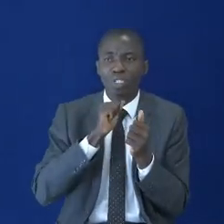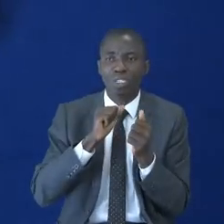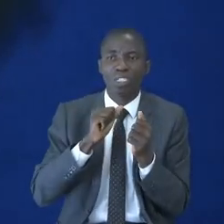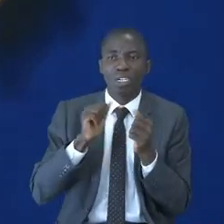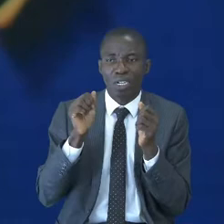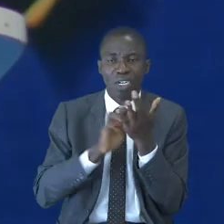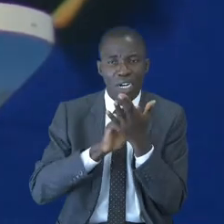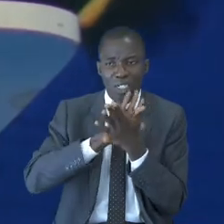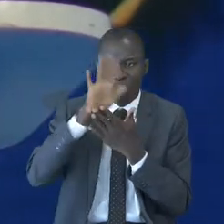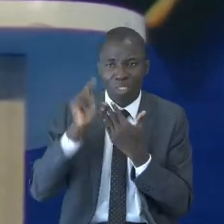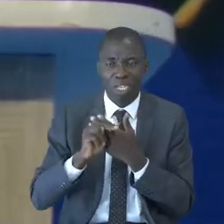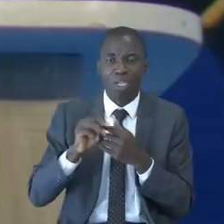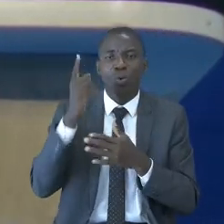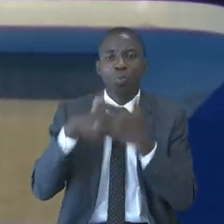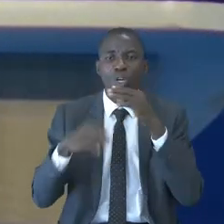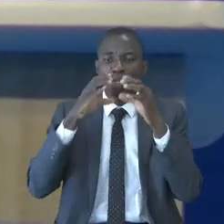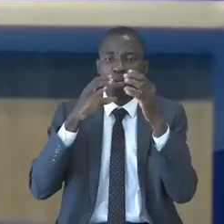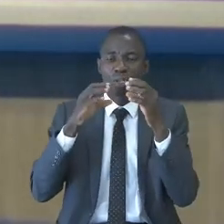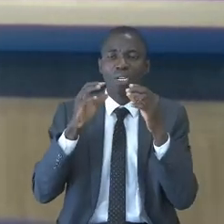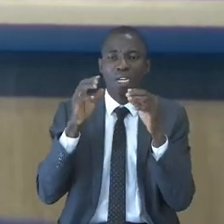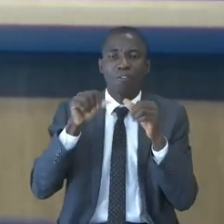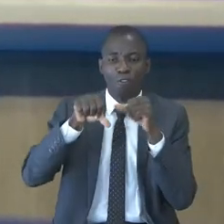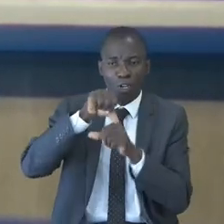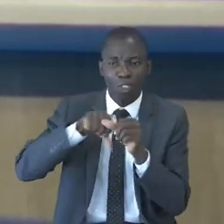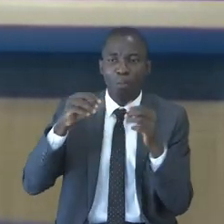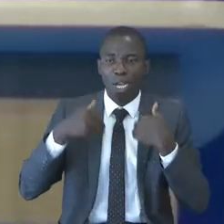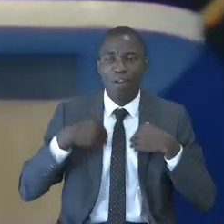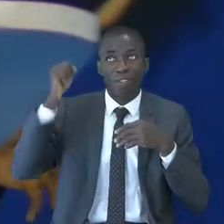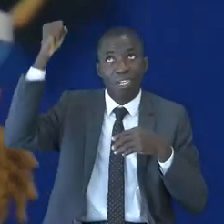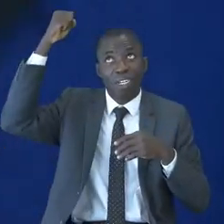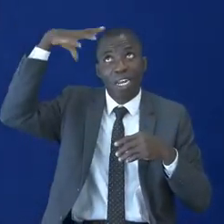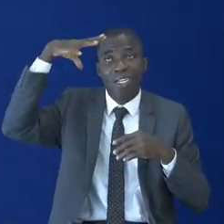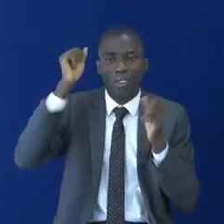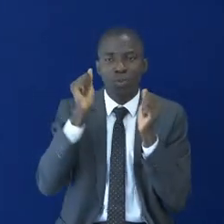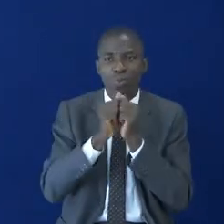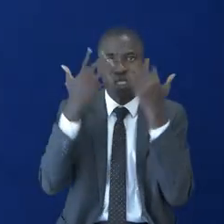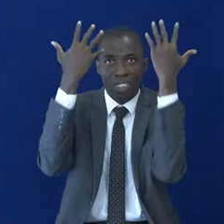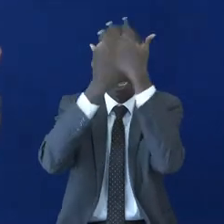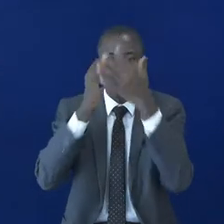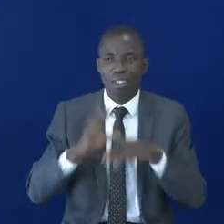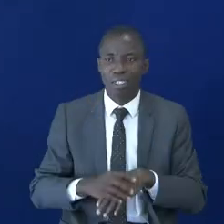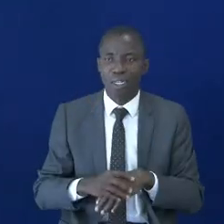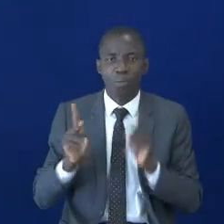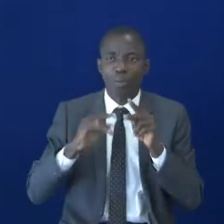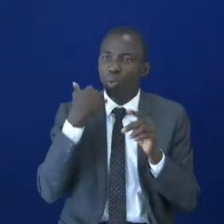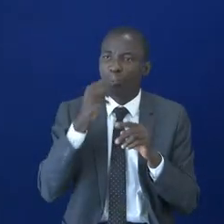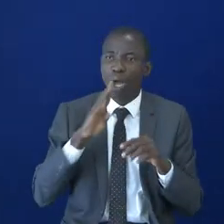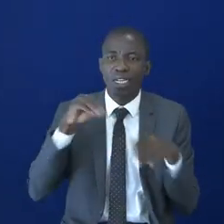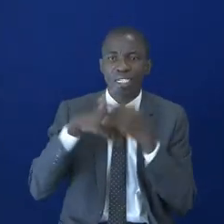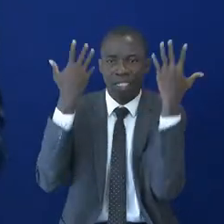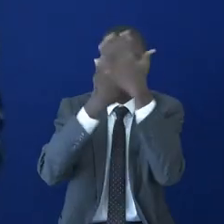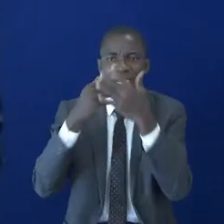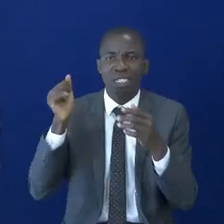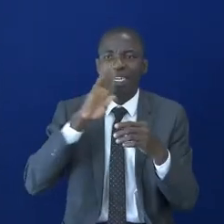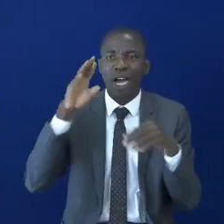has light with darkness? You know, the people who are in darkness, they're in darkness because they